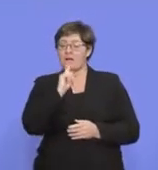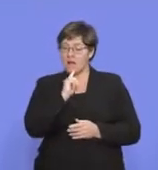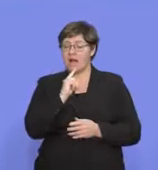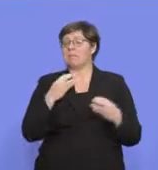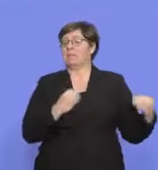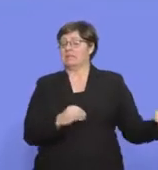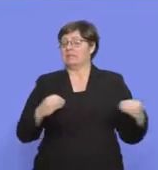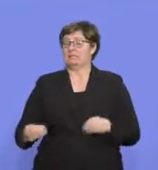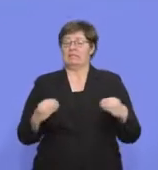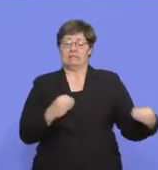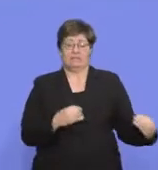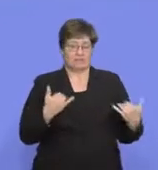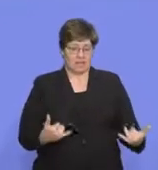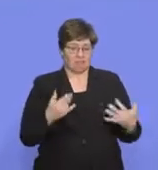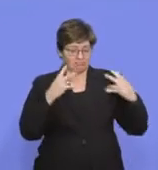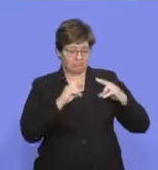day today.